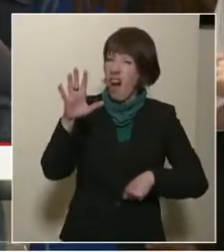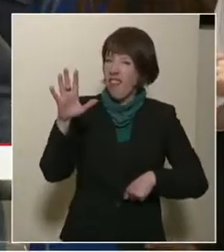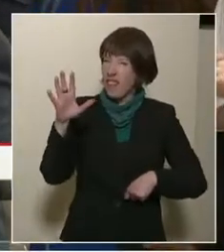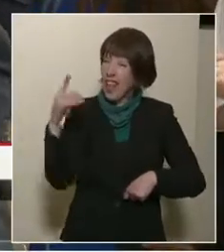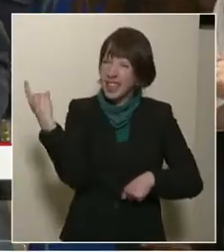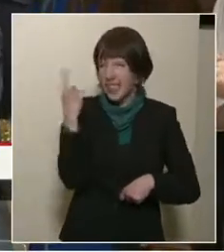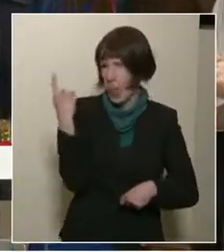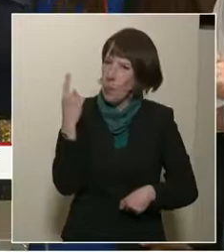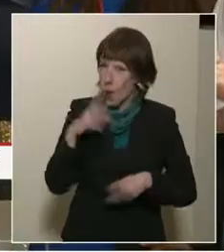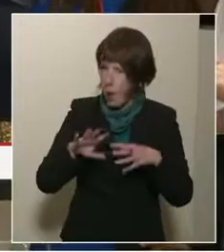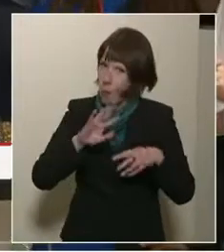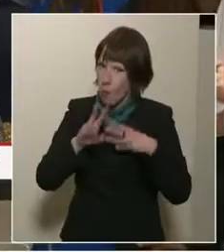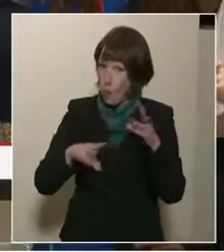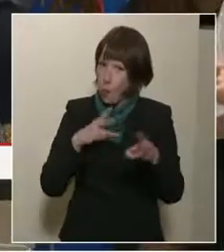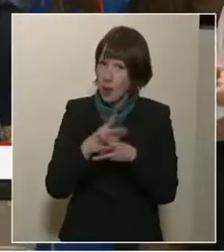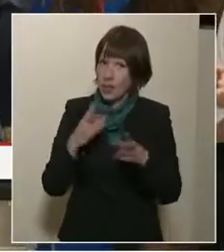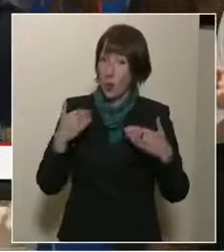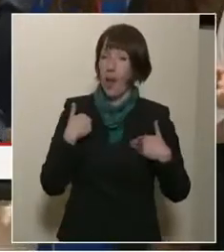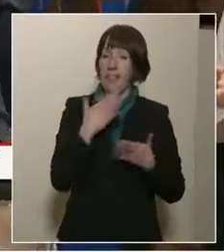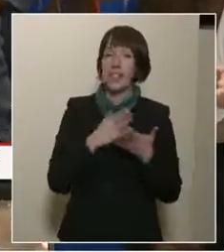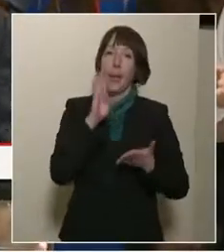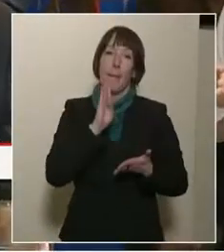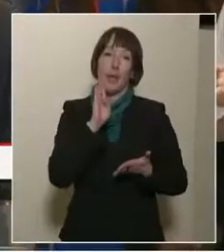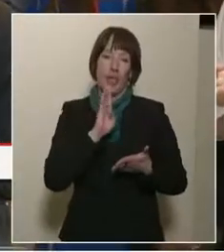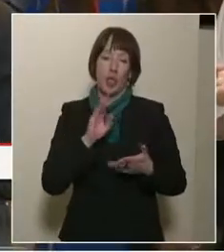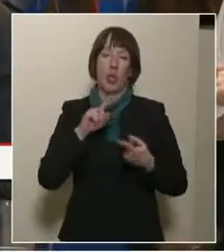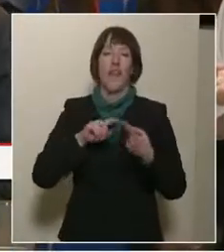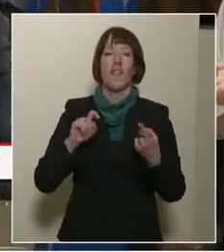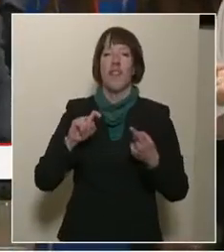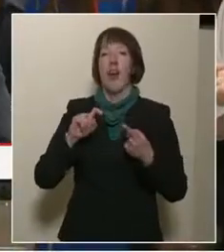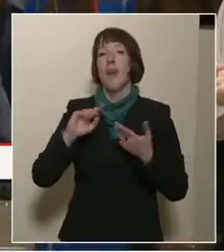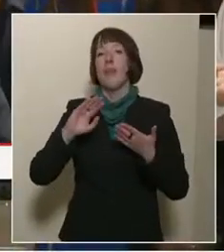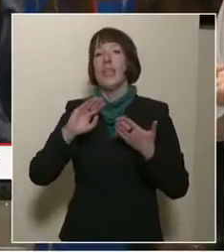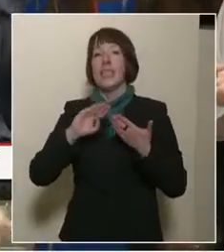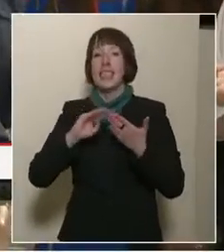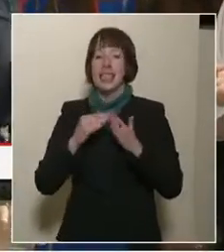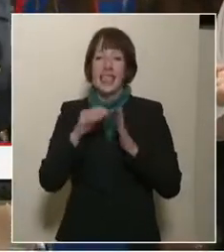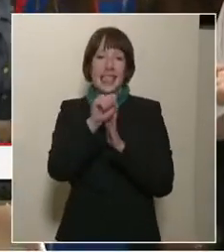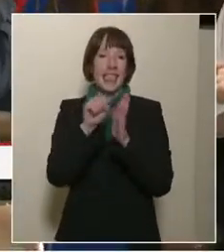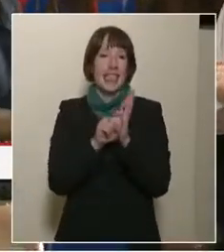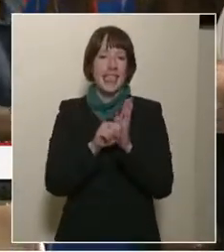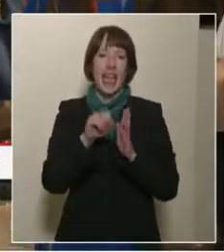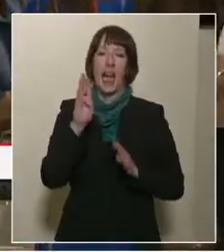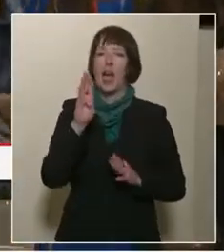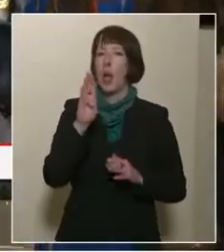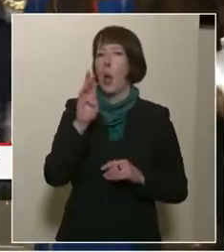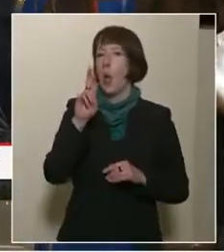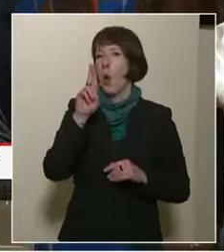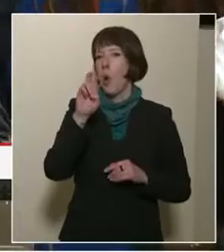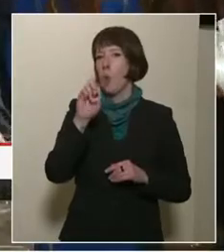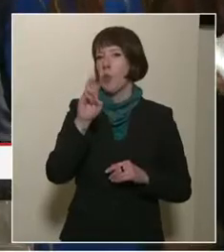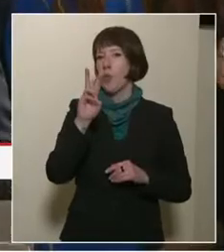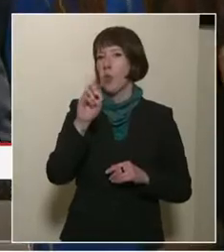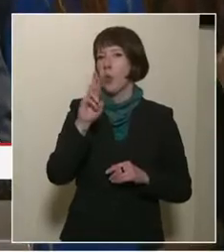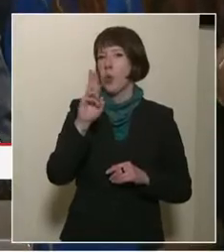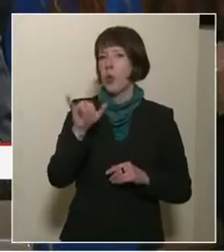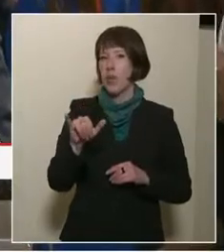right? So this beer is from City State Brewery, right? So in City State Brewery actually was one of our original awardees of Locally